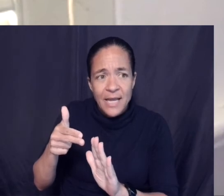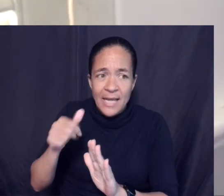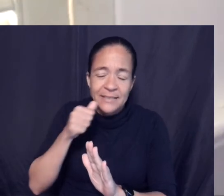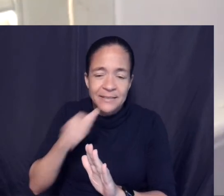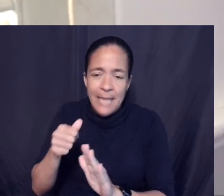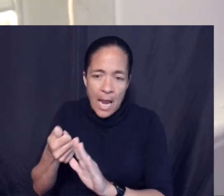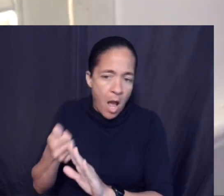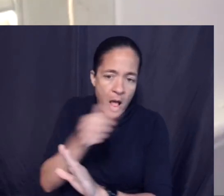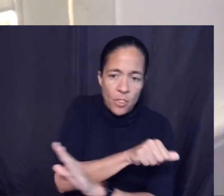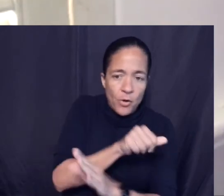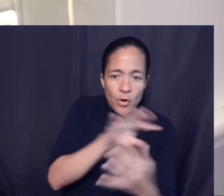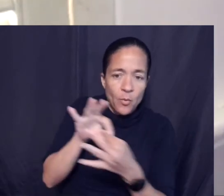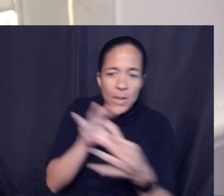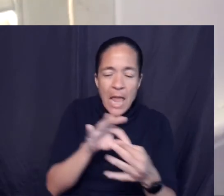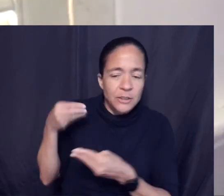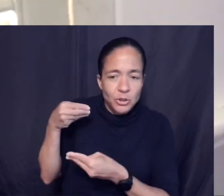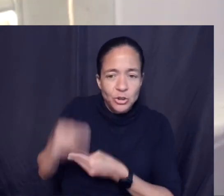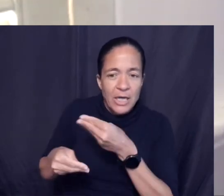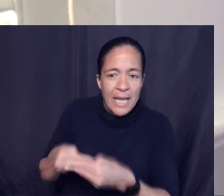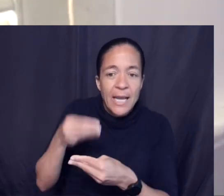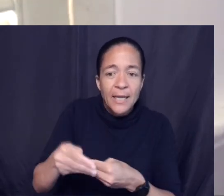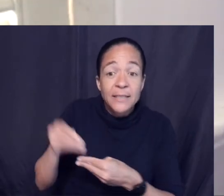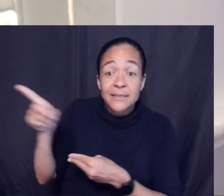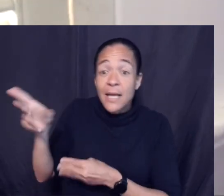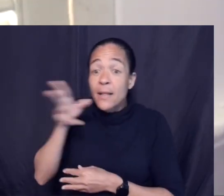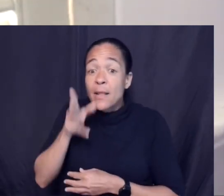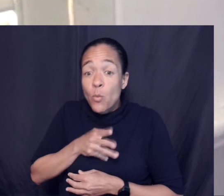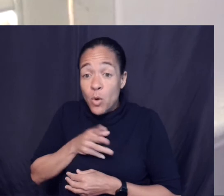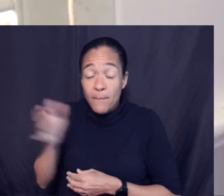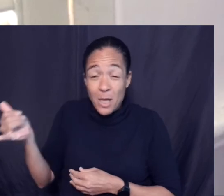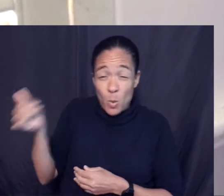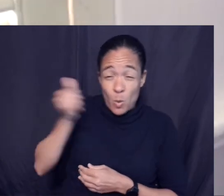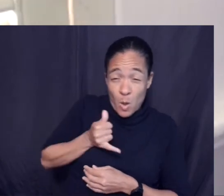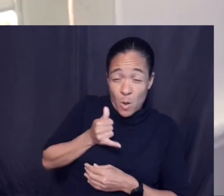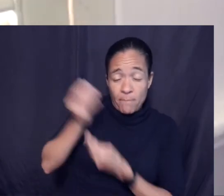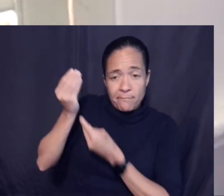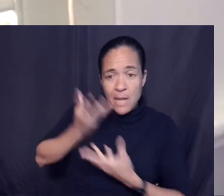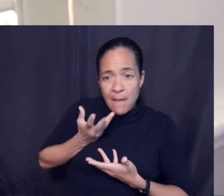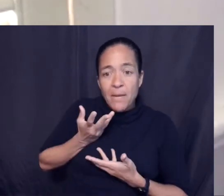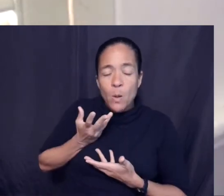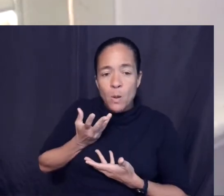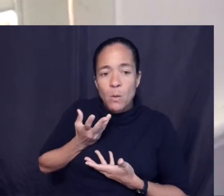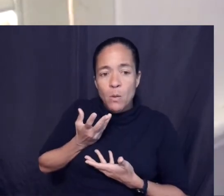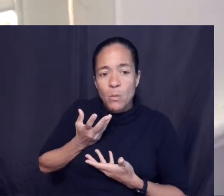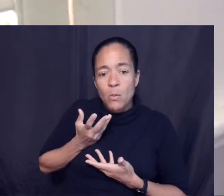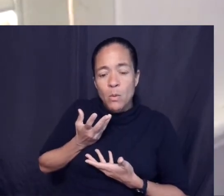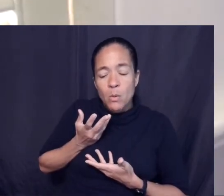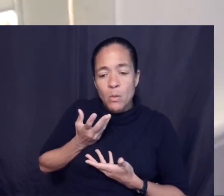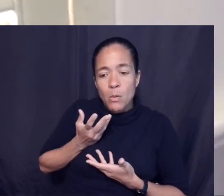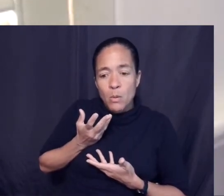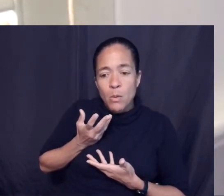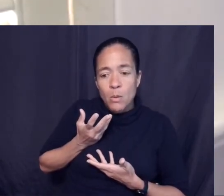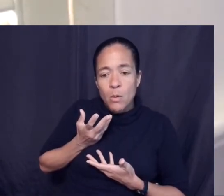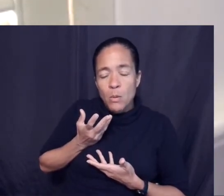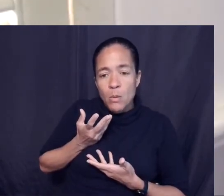wasn't anything else as far as her genetics. When this woman called me on the phone to tell me all of this, I was